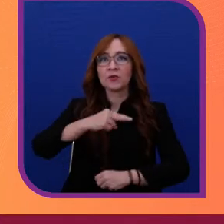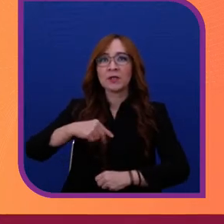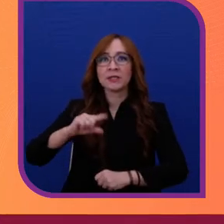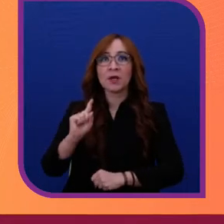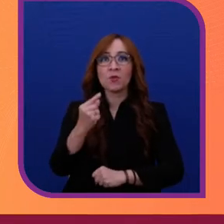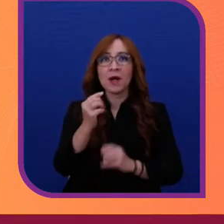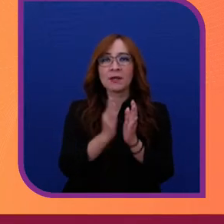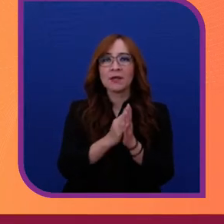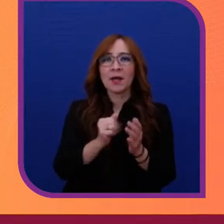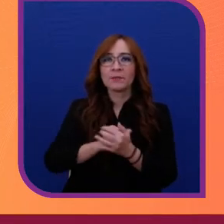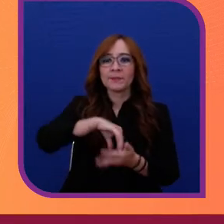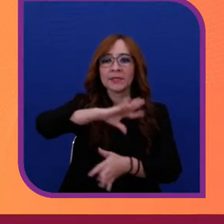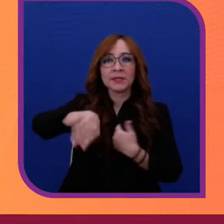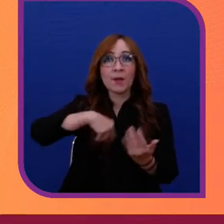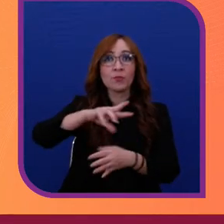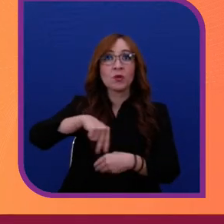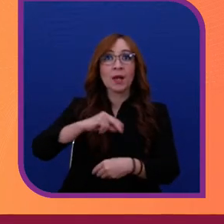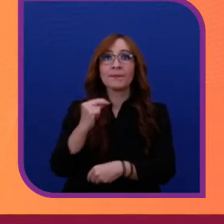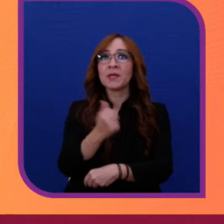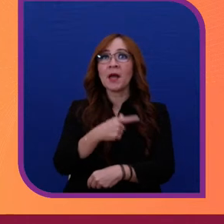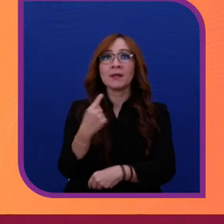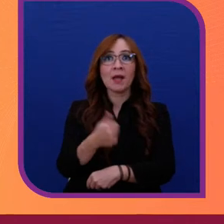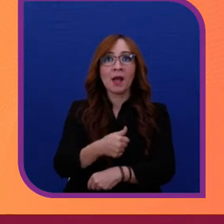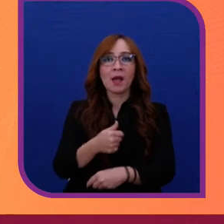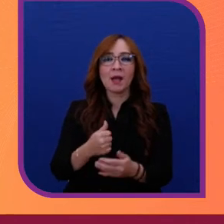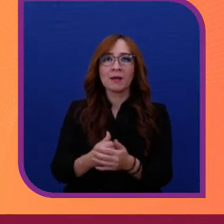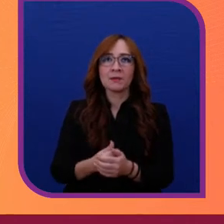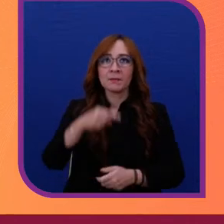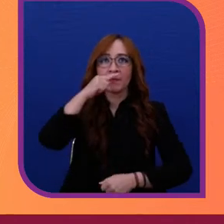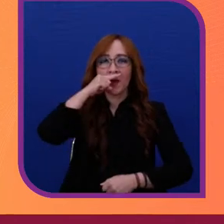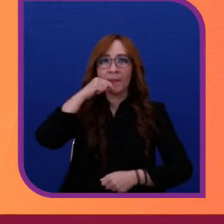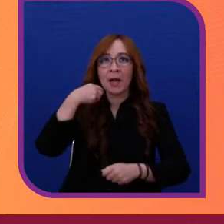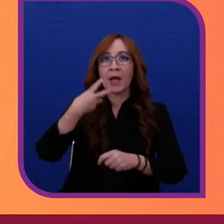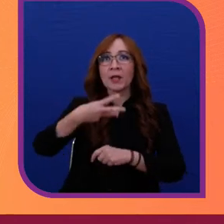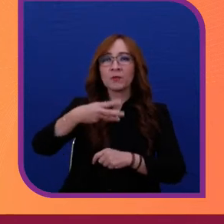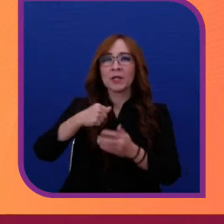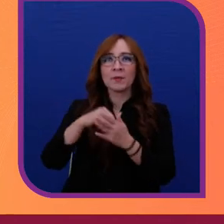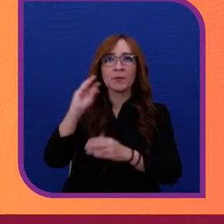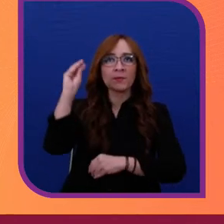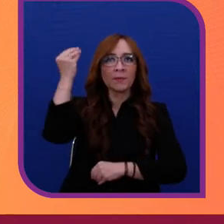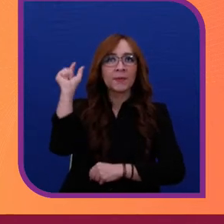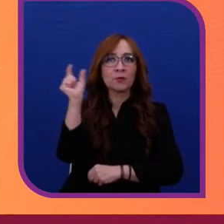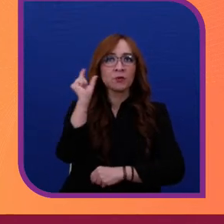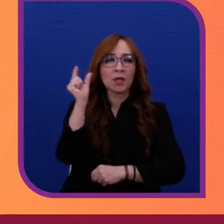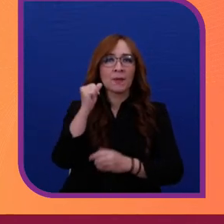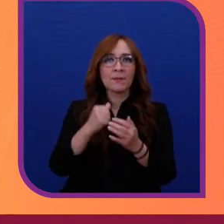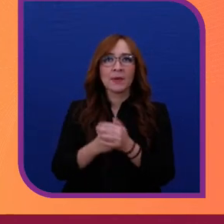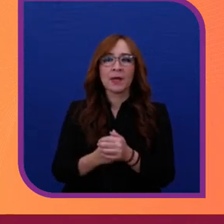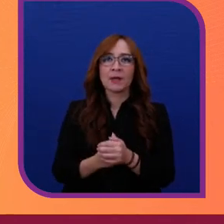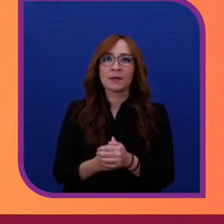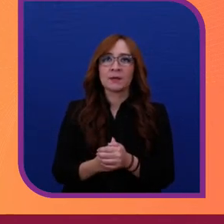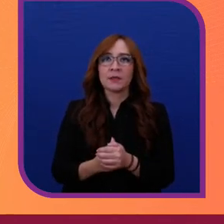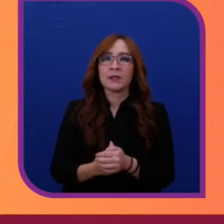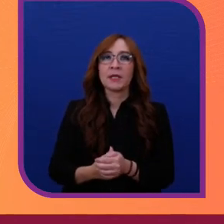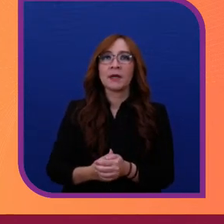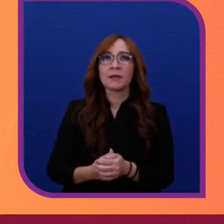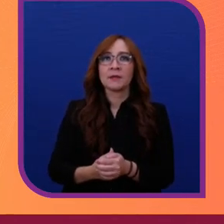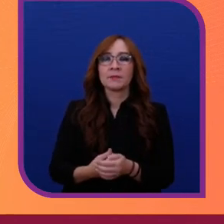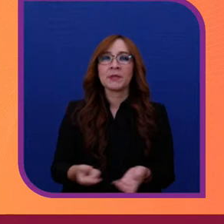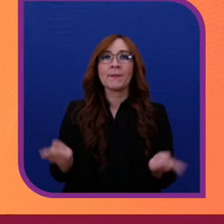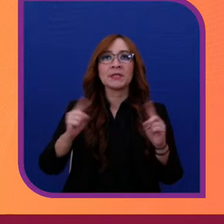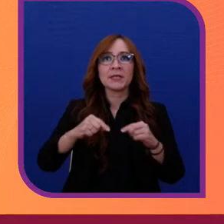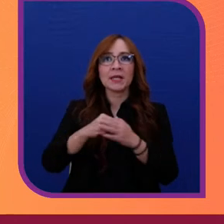of mechs the President director of PT SMA ane Bos appointed as President director own tuto